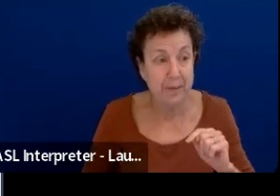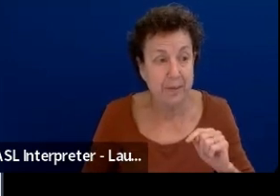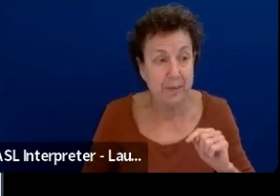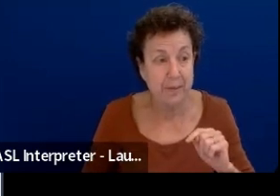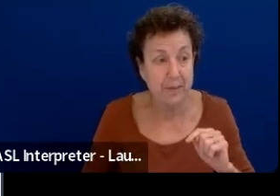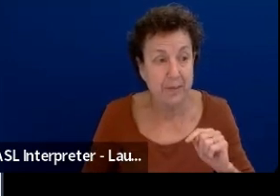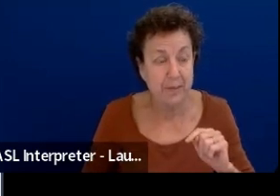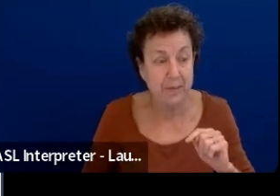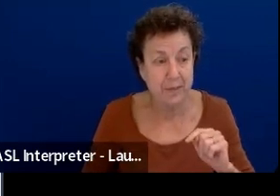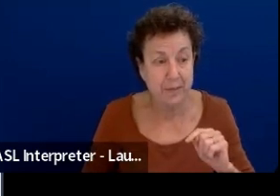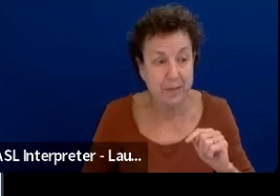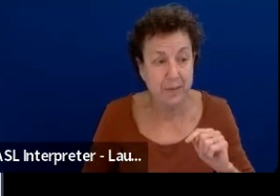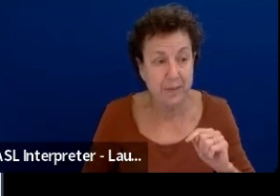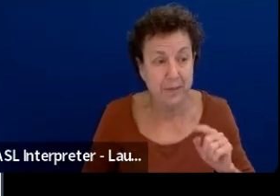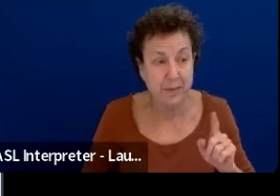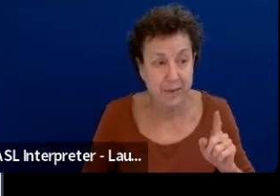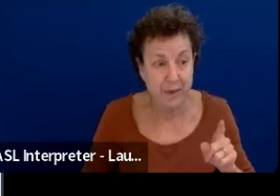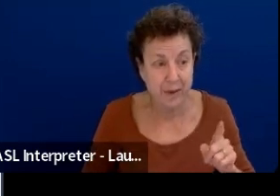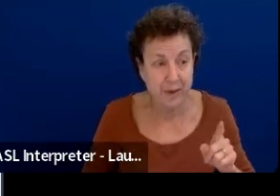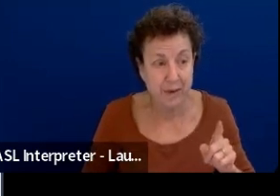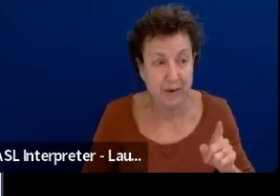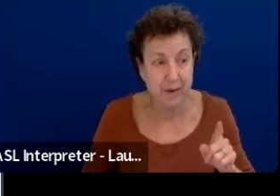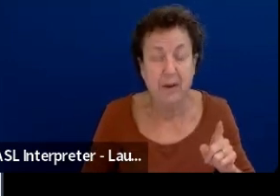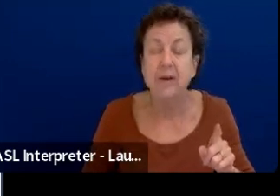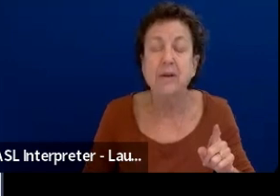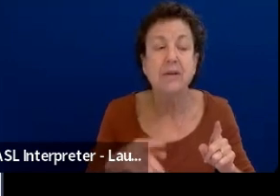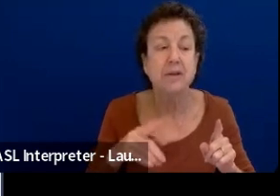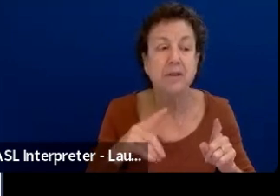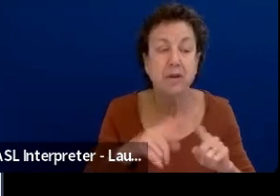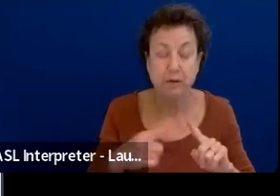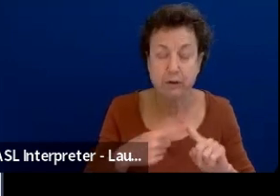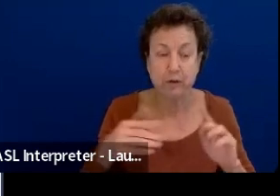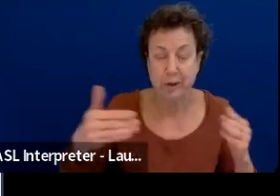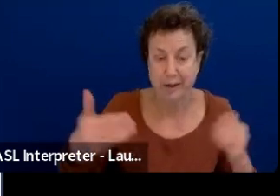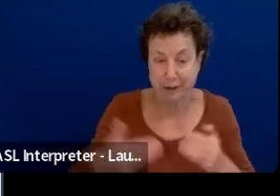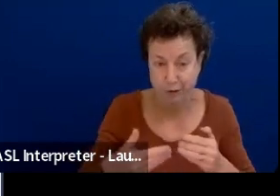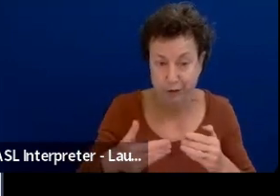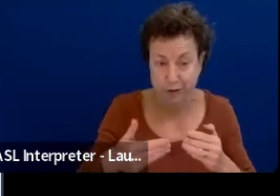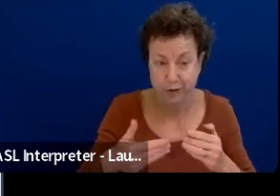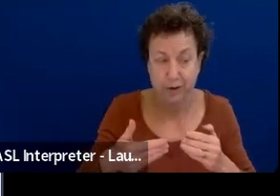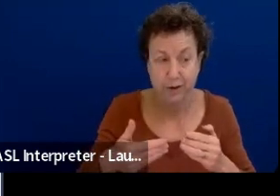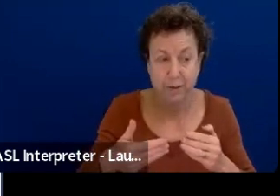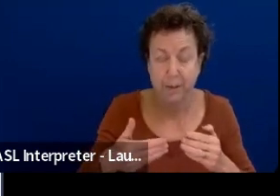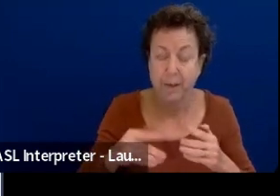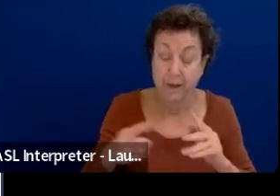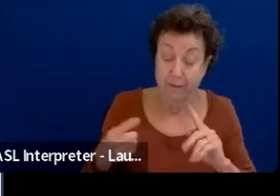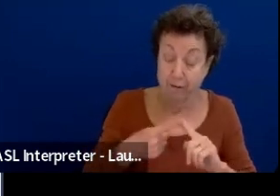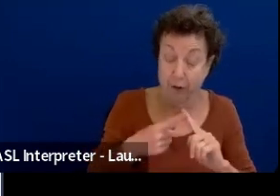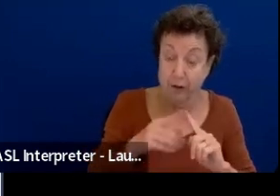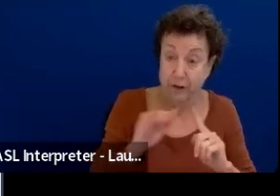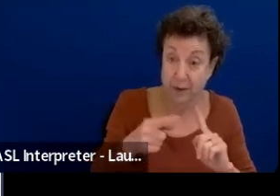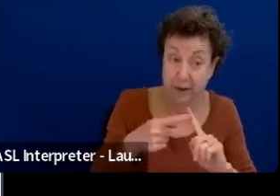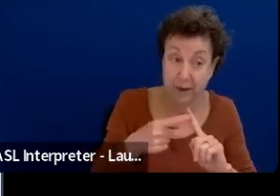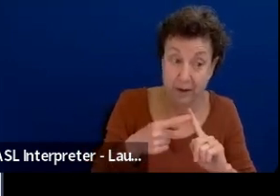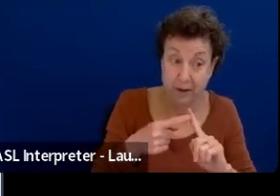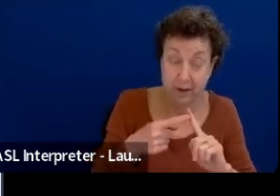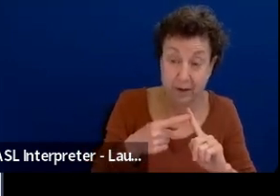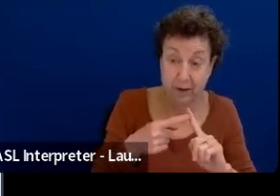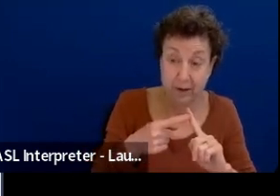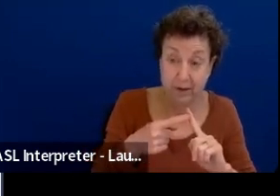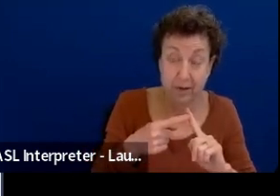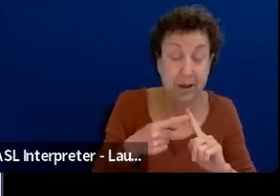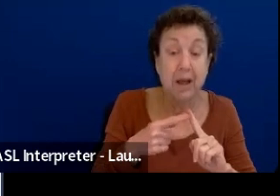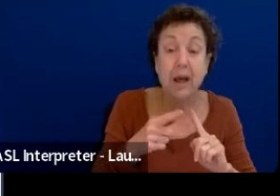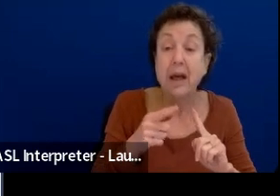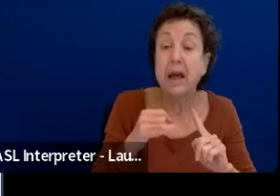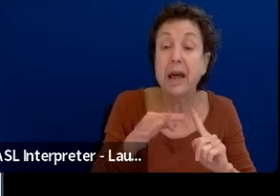So under bill versions, we can click introduced. This is just the initial version of the bill. If there